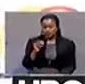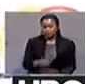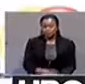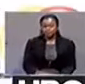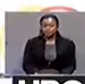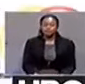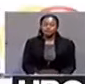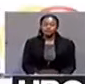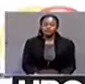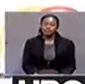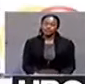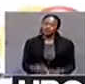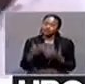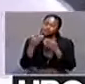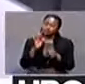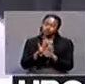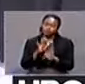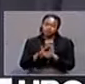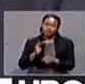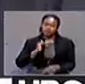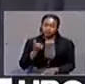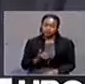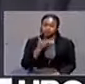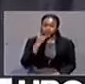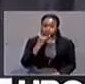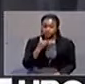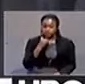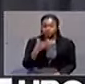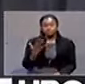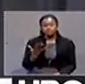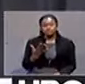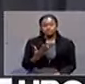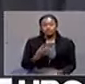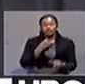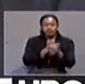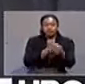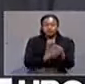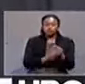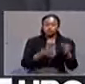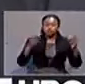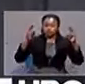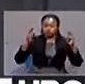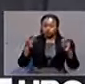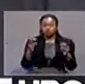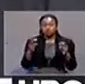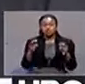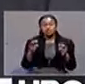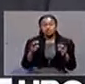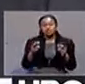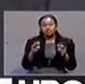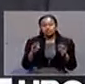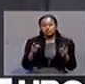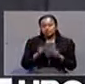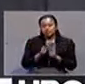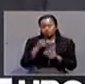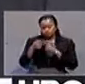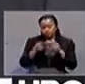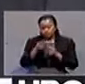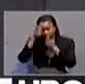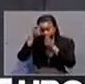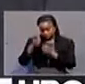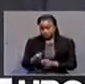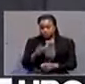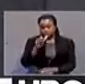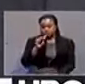Thank you very much, Madam Speaker. I support the motion to pay the tribute for